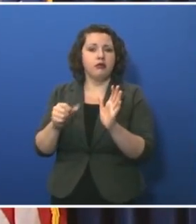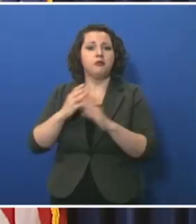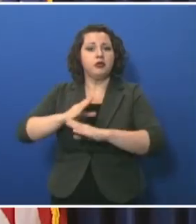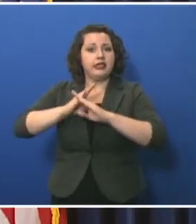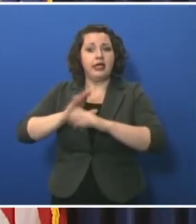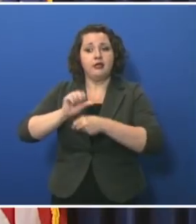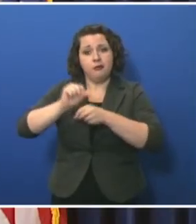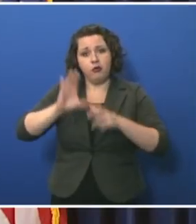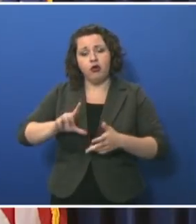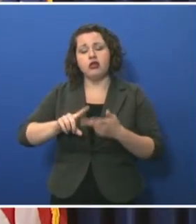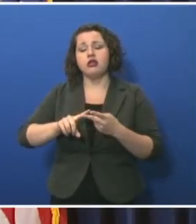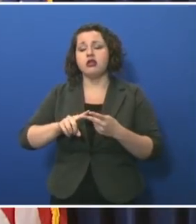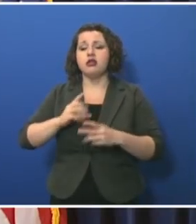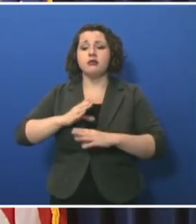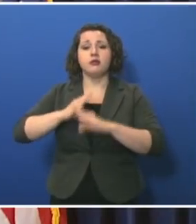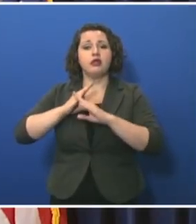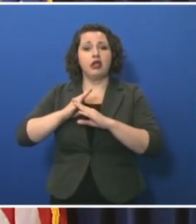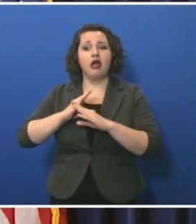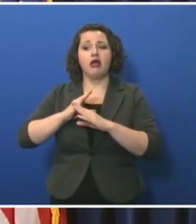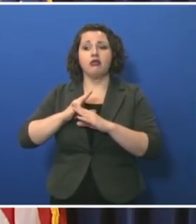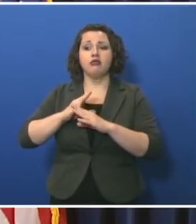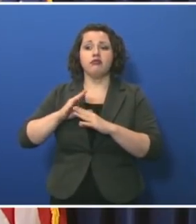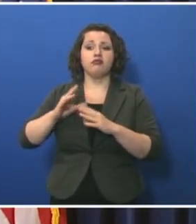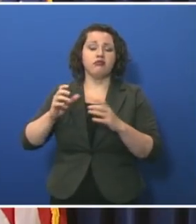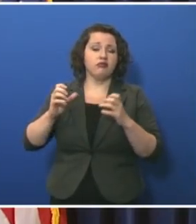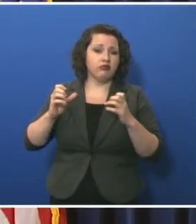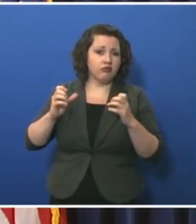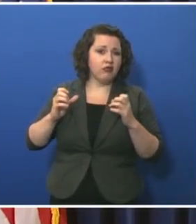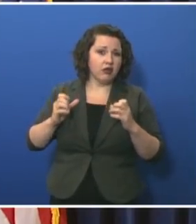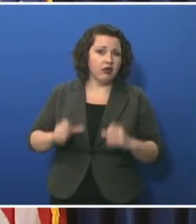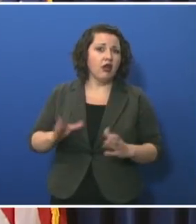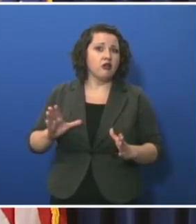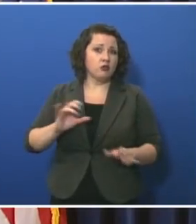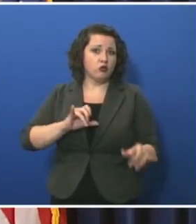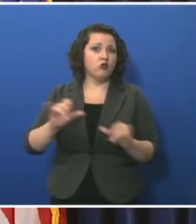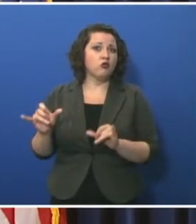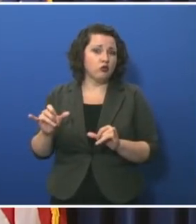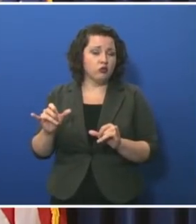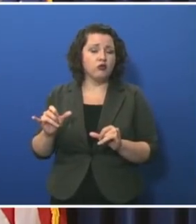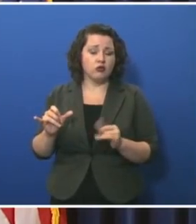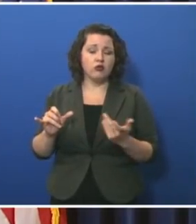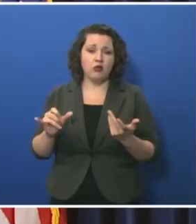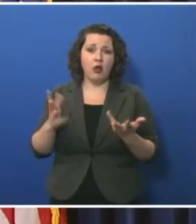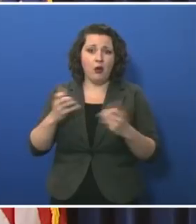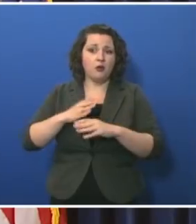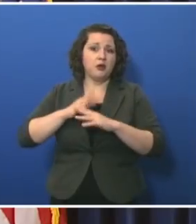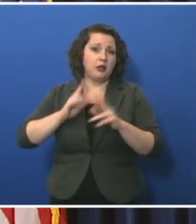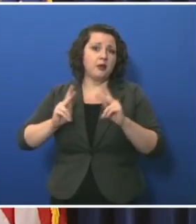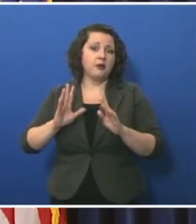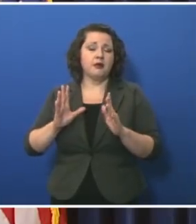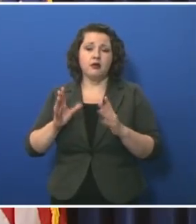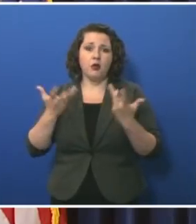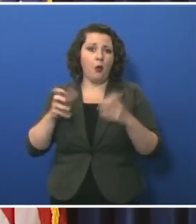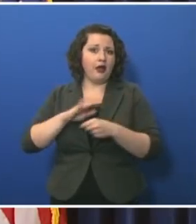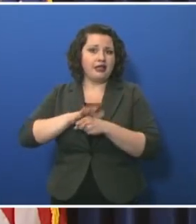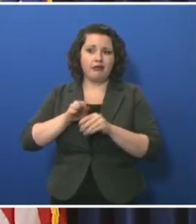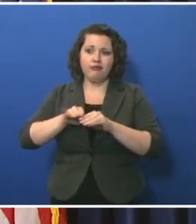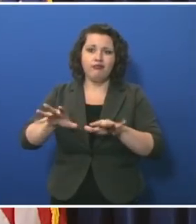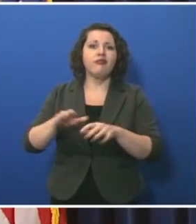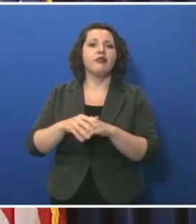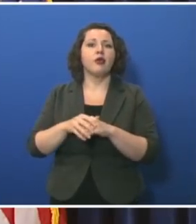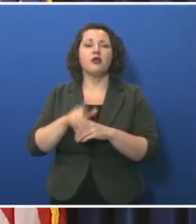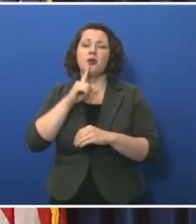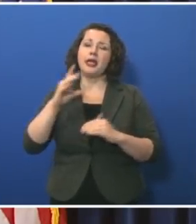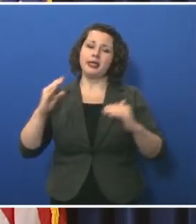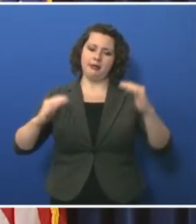their employees, but to make sure that they're protecting their clients that come in. So it's a balance. I think it's